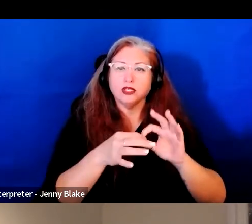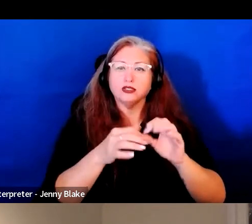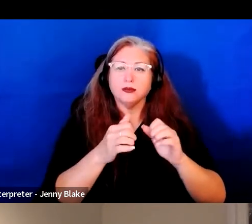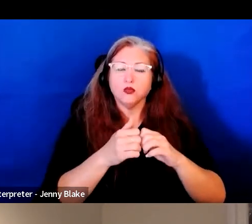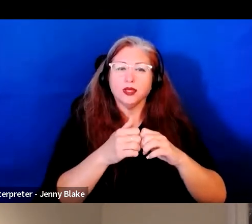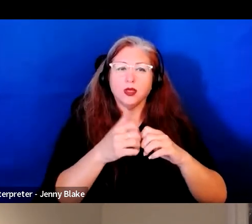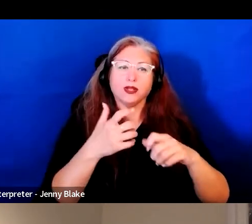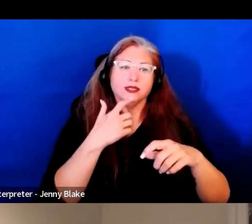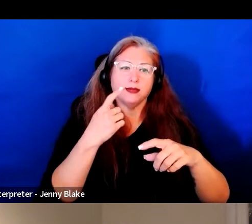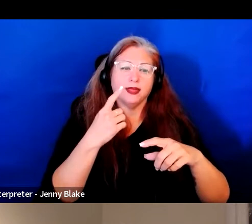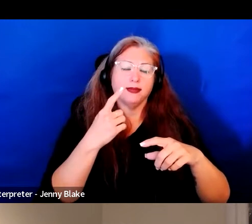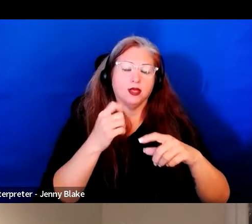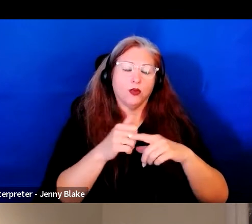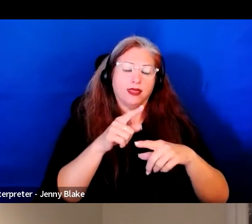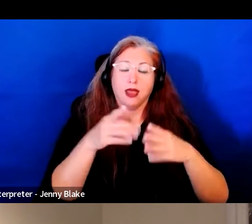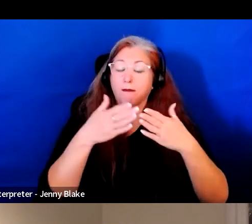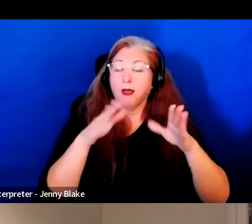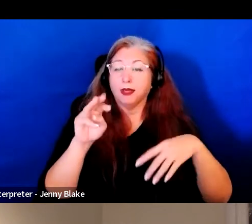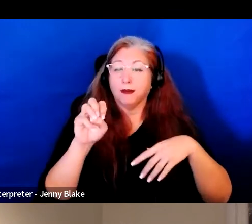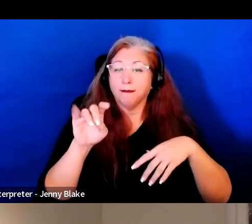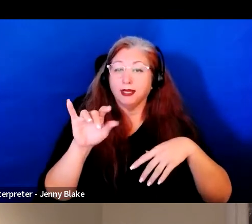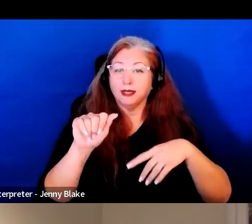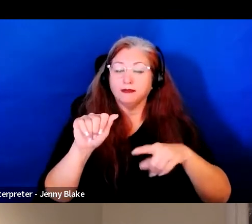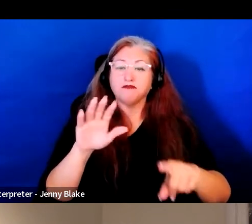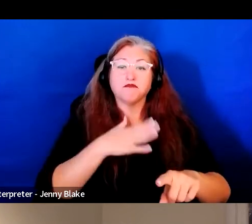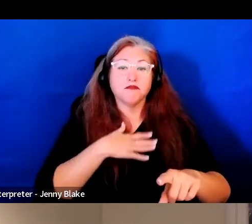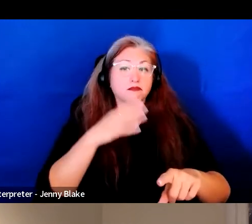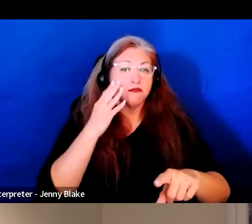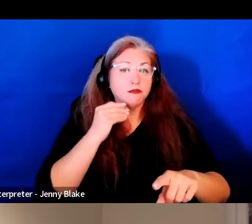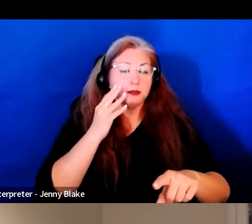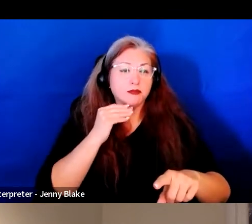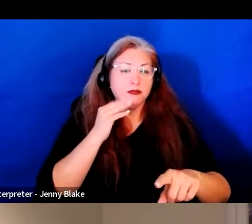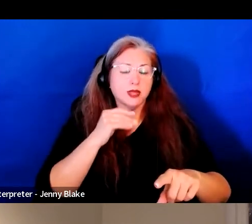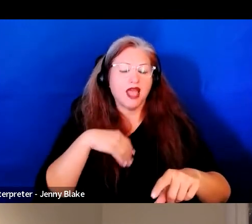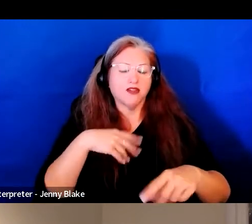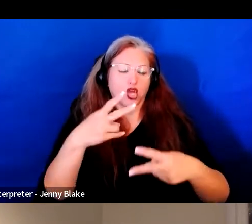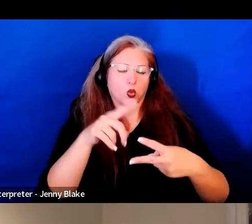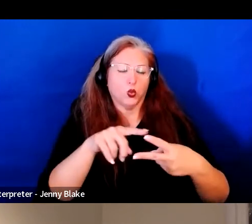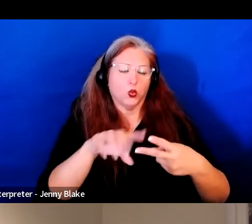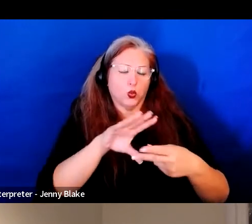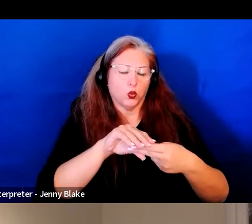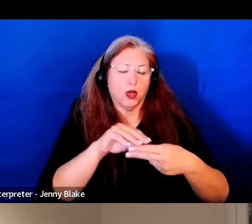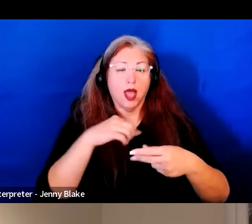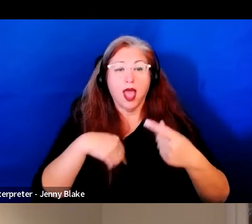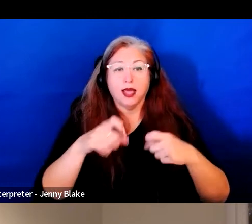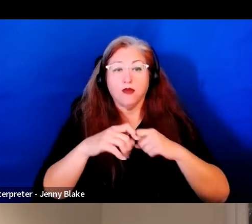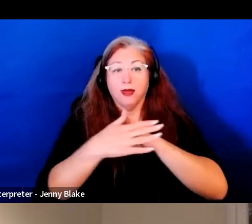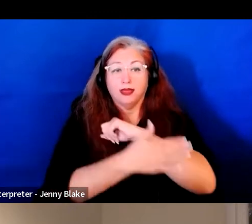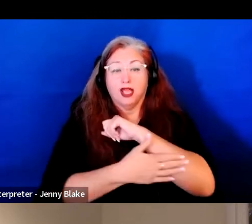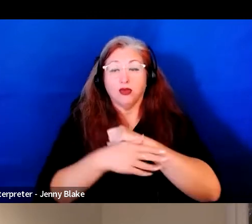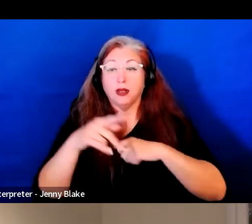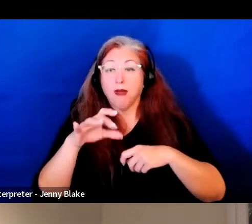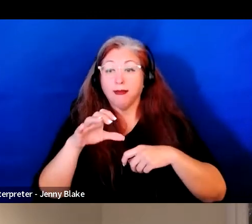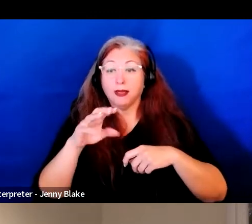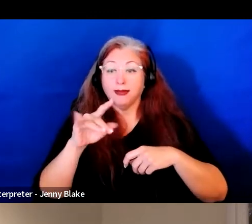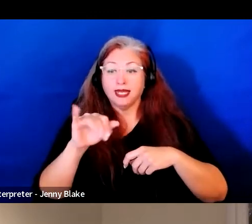just want to say something about that public media. I think my experiences are twofold in the sense that I come from a country where public media doesn't